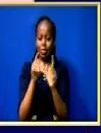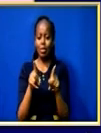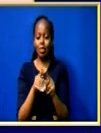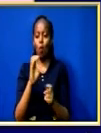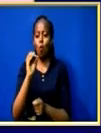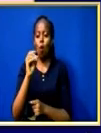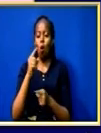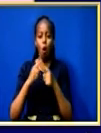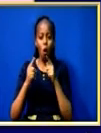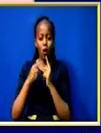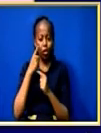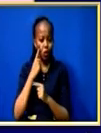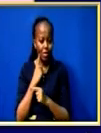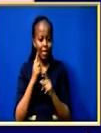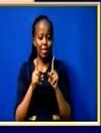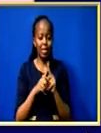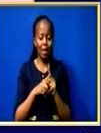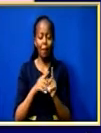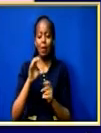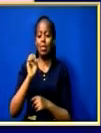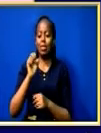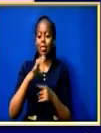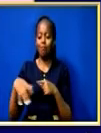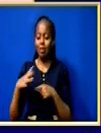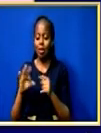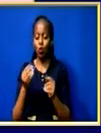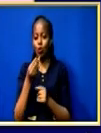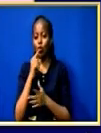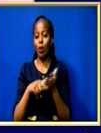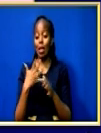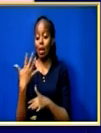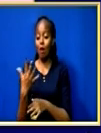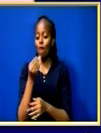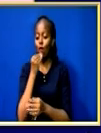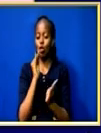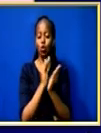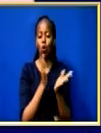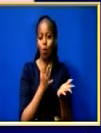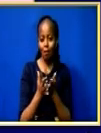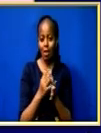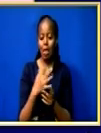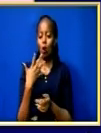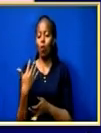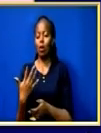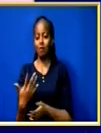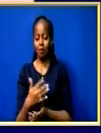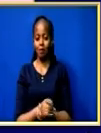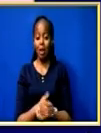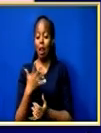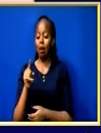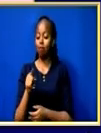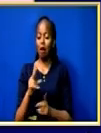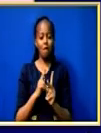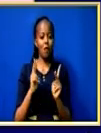they eat the leaves. and even skuma wiki and spinach. Yes. You eat the leaves. Okay. So their food is stored in the leaves. So leaves are